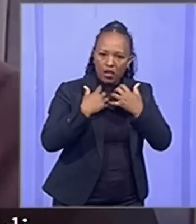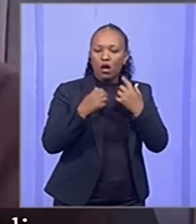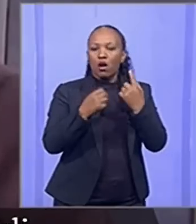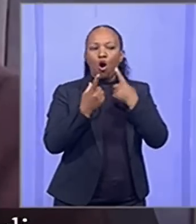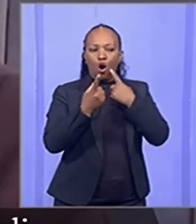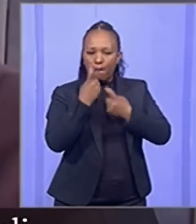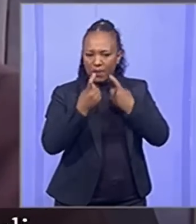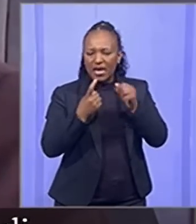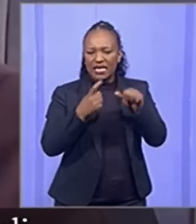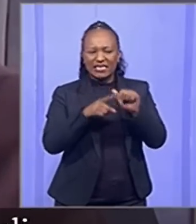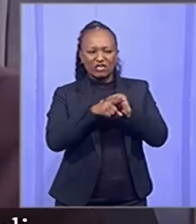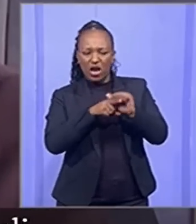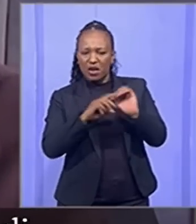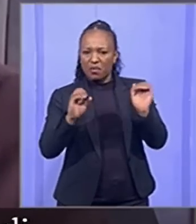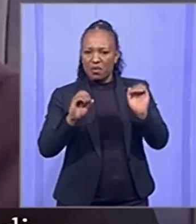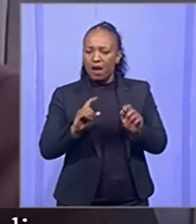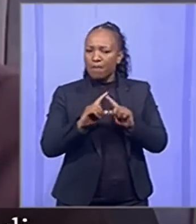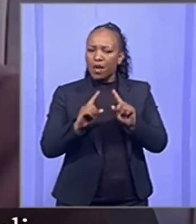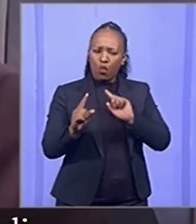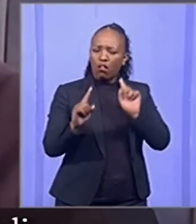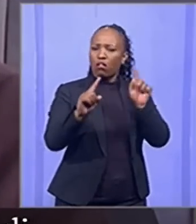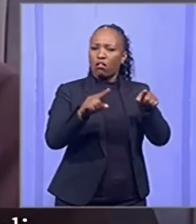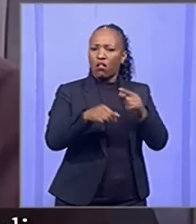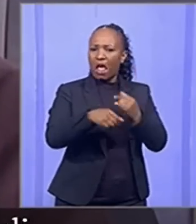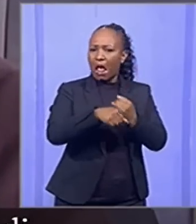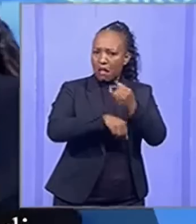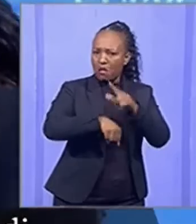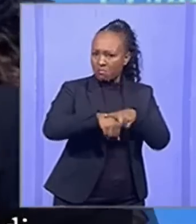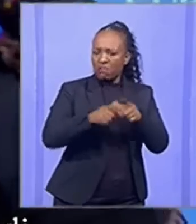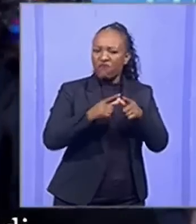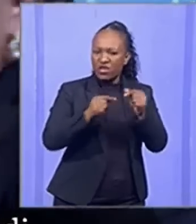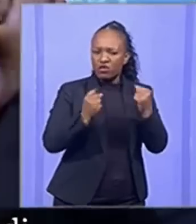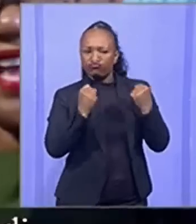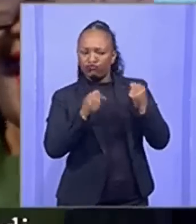He always pitch up a training on time and finish his training sessions.